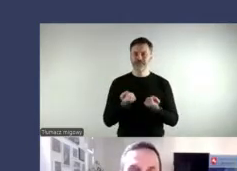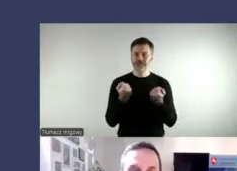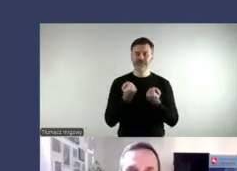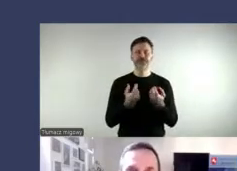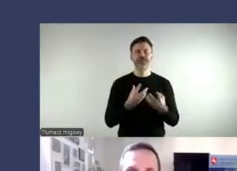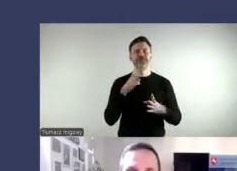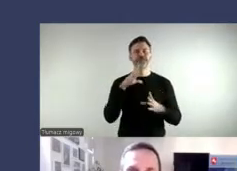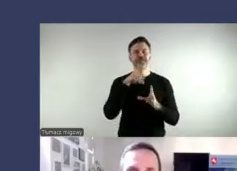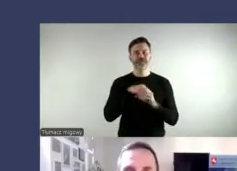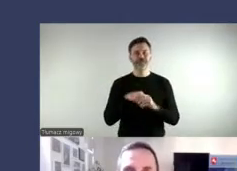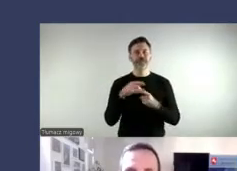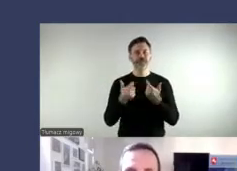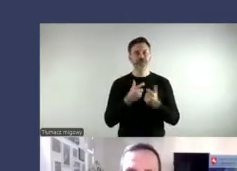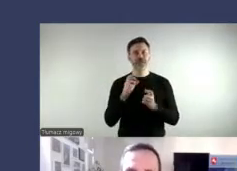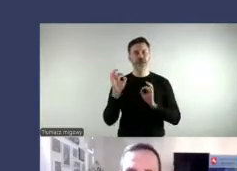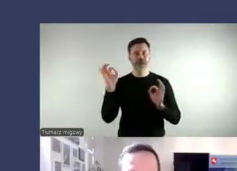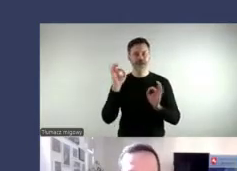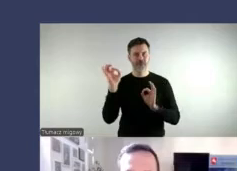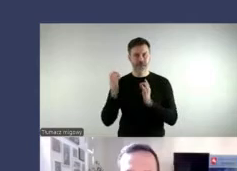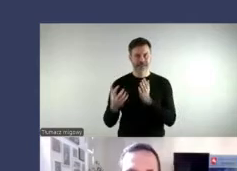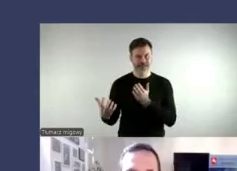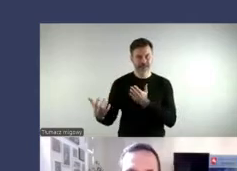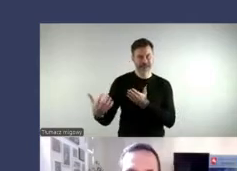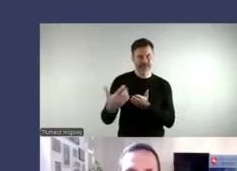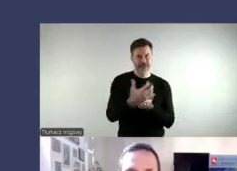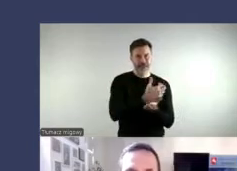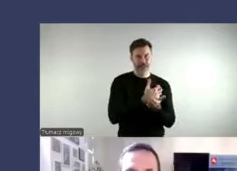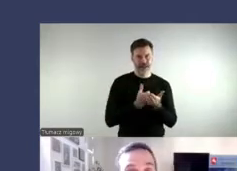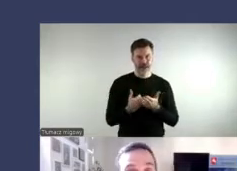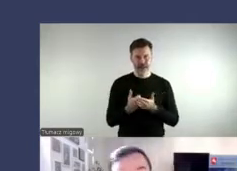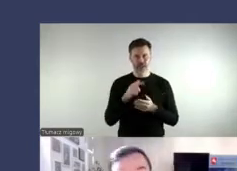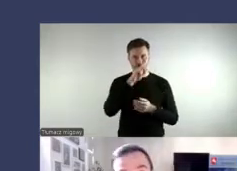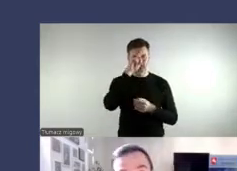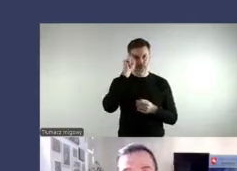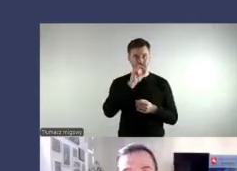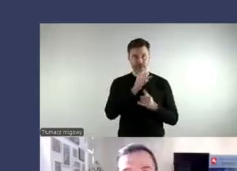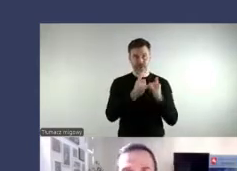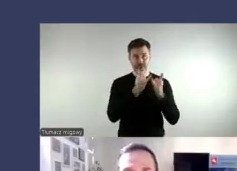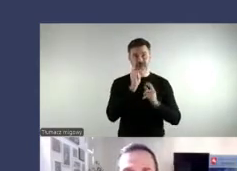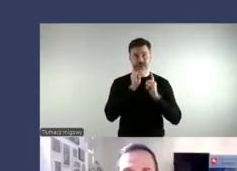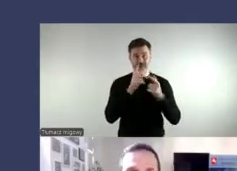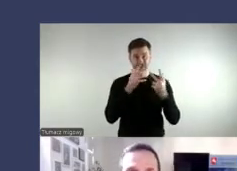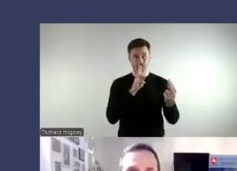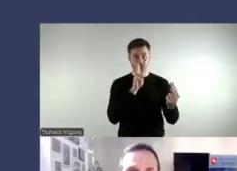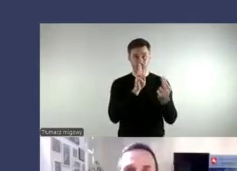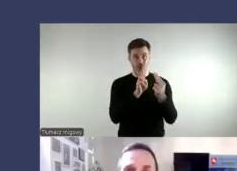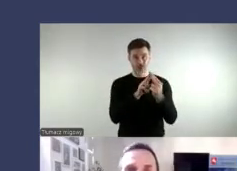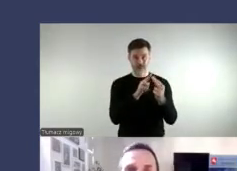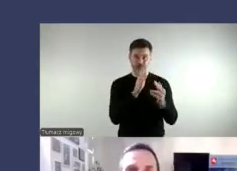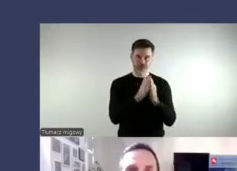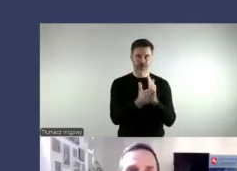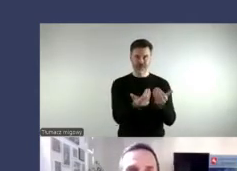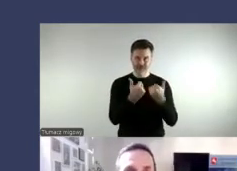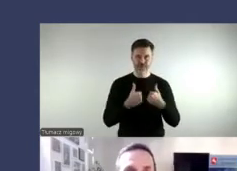coordination of the work between our partners. We're also trying to be the main information collection center.